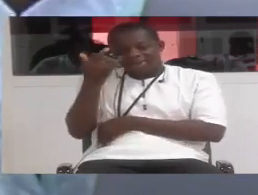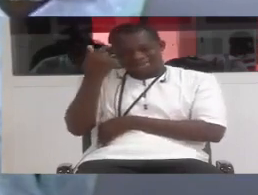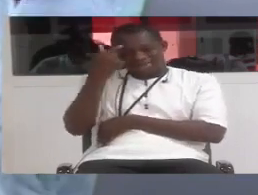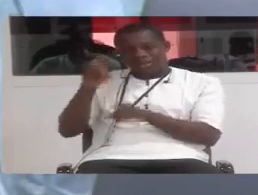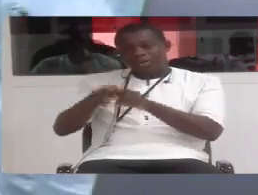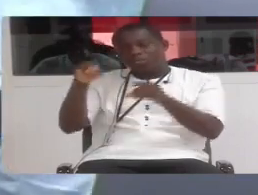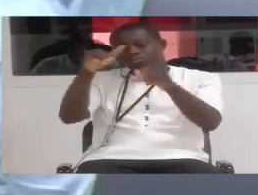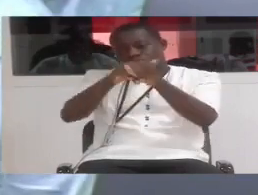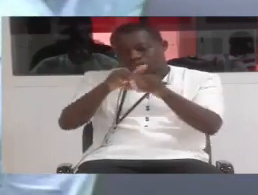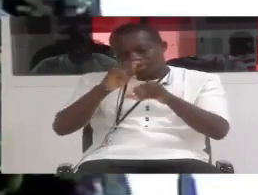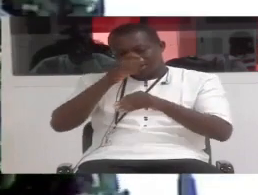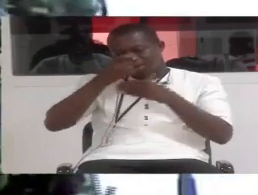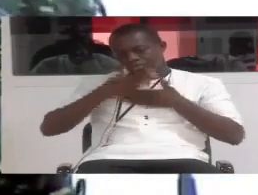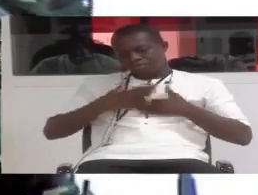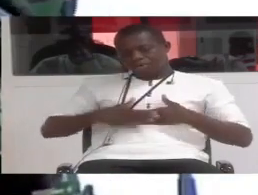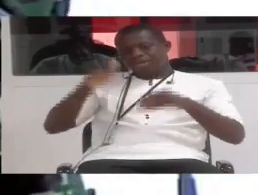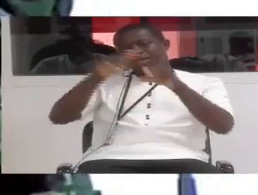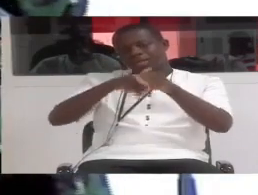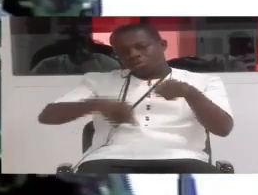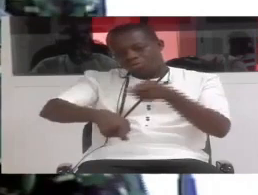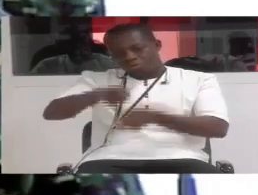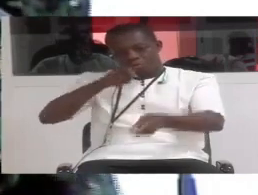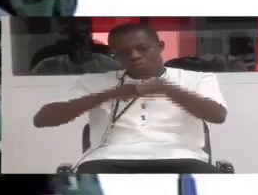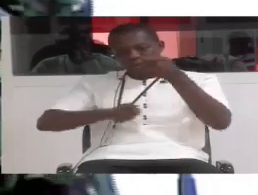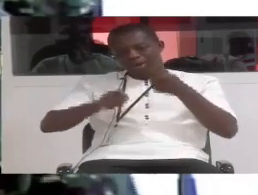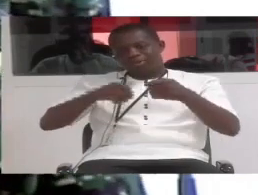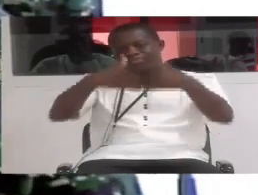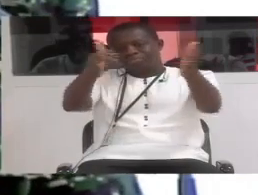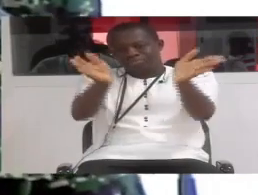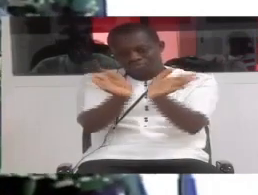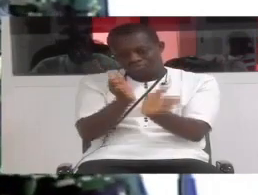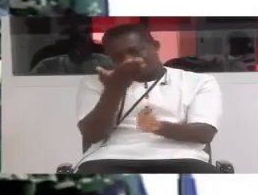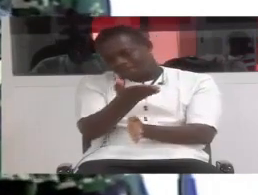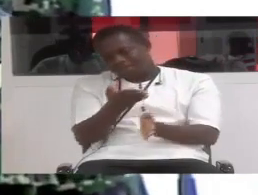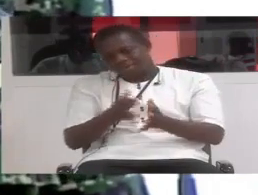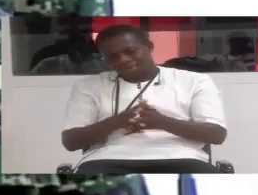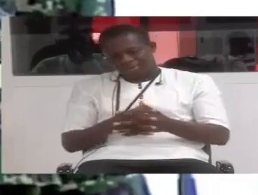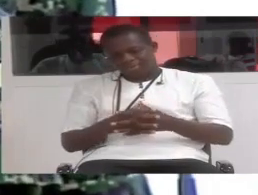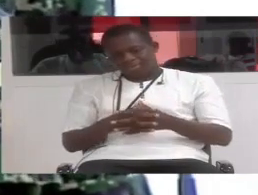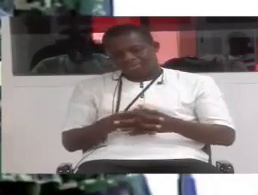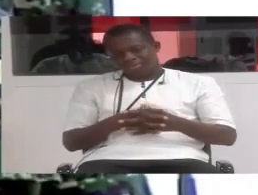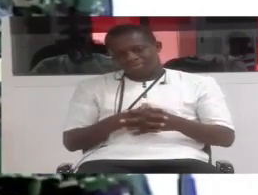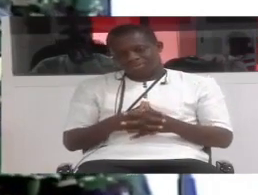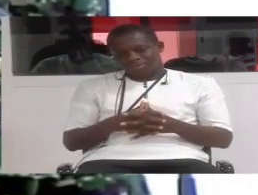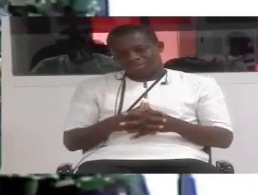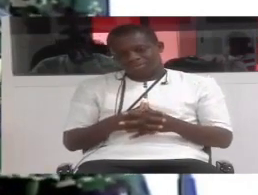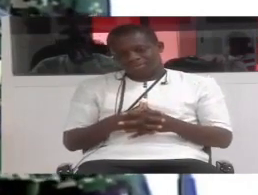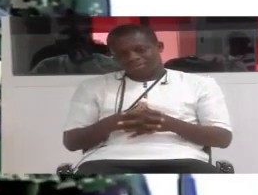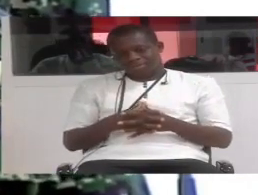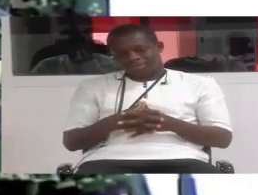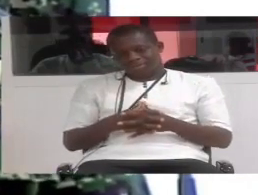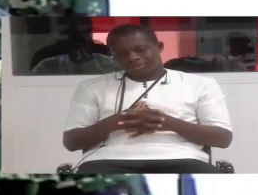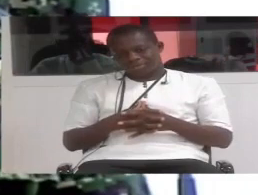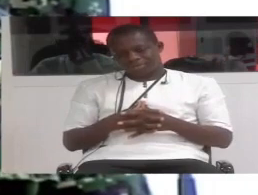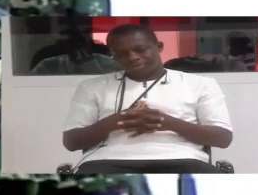bodies in a well? Ñaari yon yi nga mujjé wax nonu, lanay won lana taxone ngeen jël